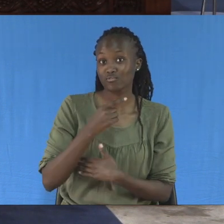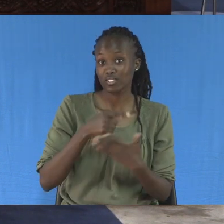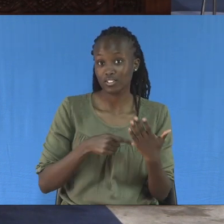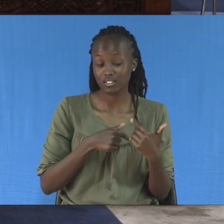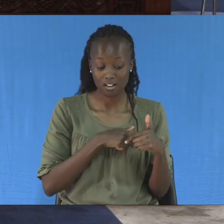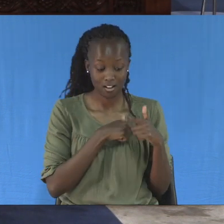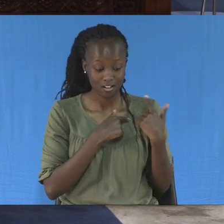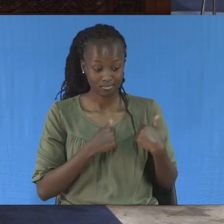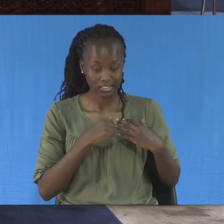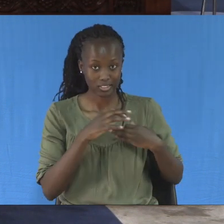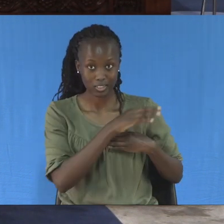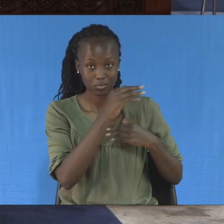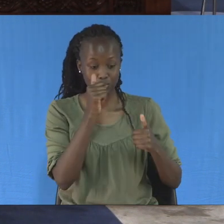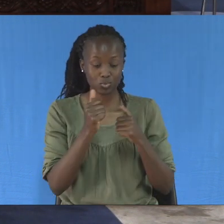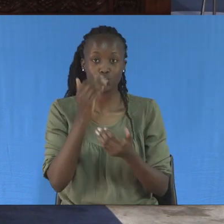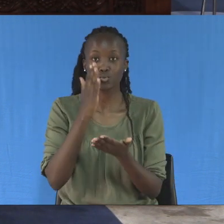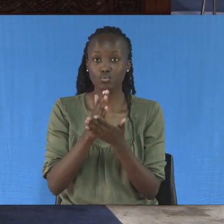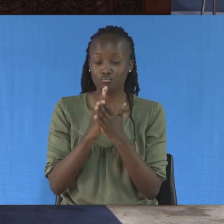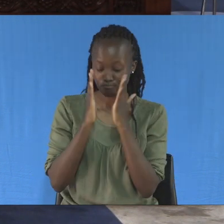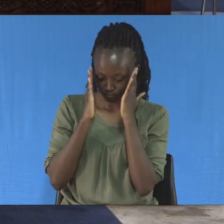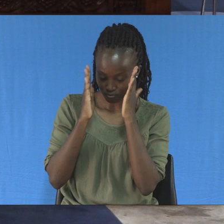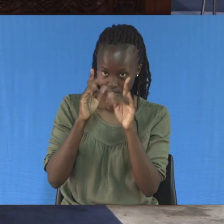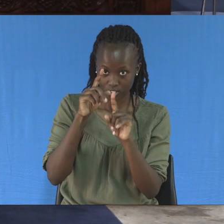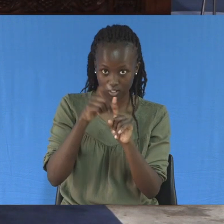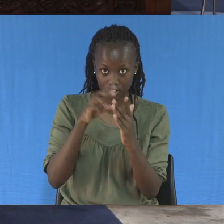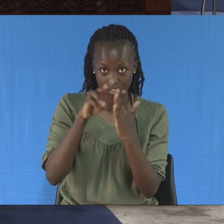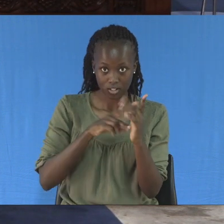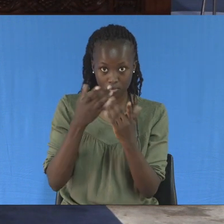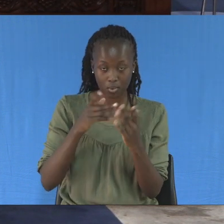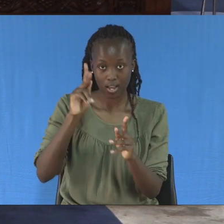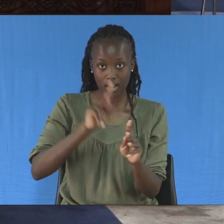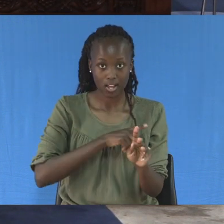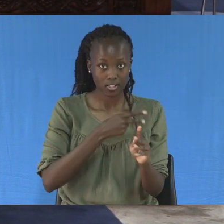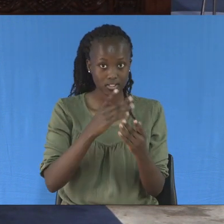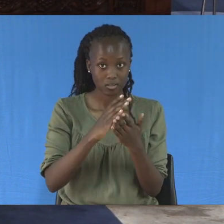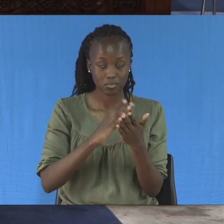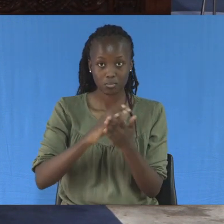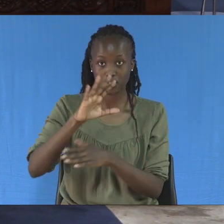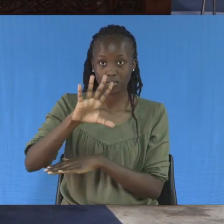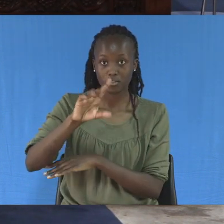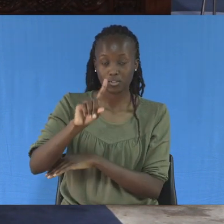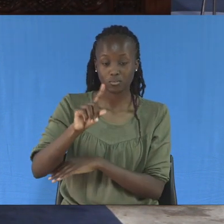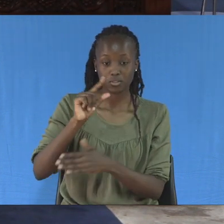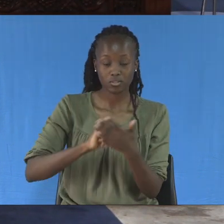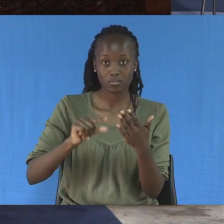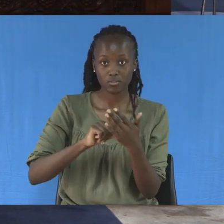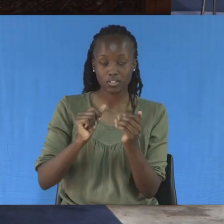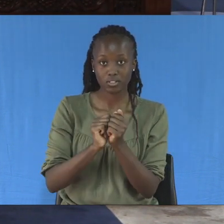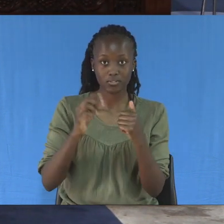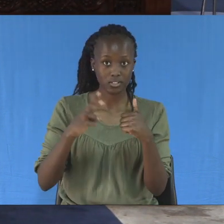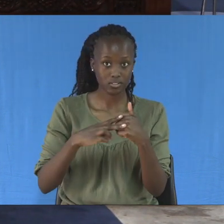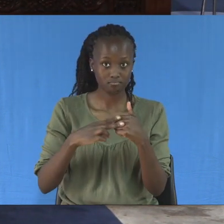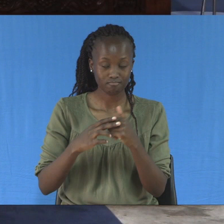contrite spirits. Psalm 51 and verse 17. Therefore, my brothers